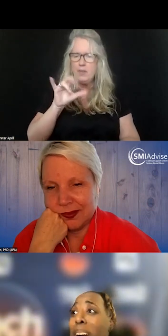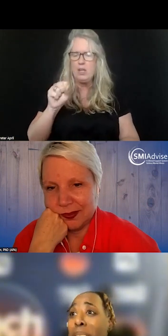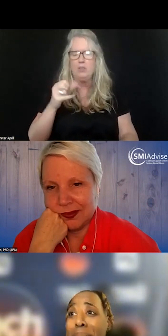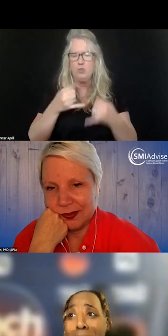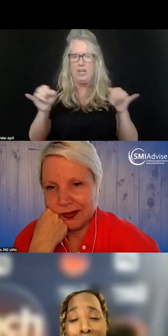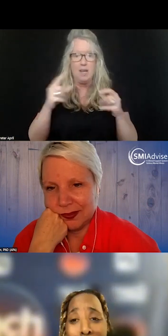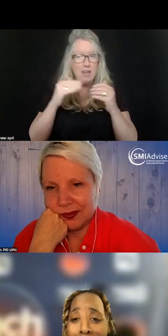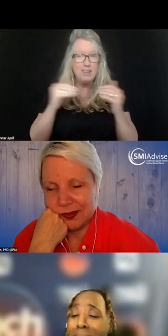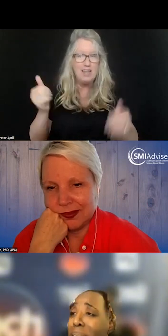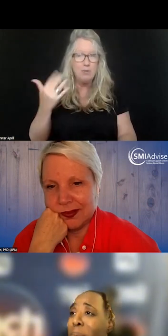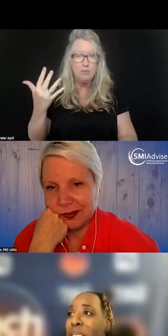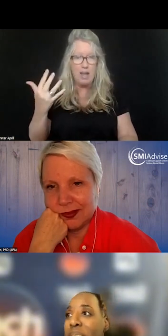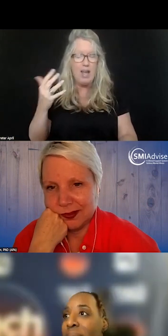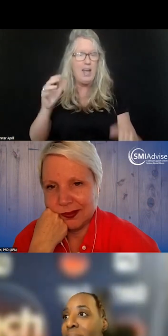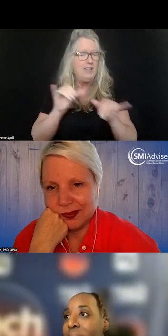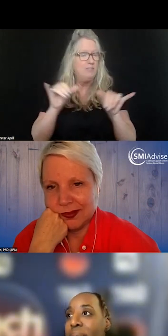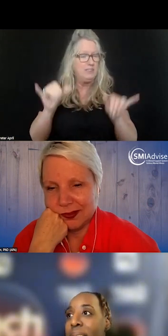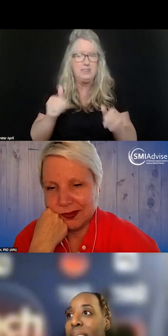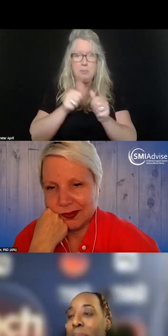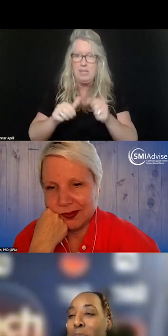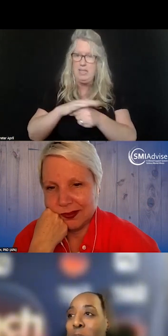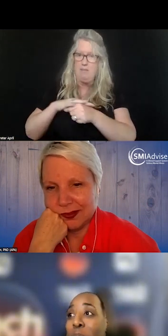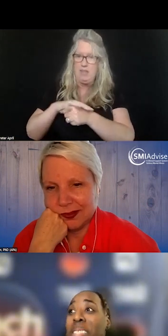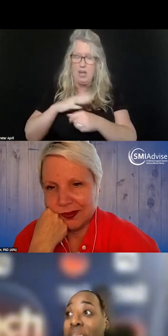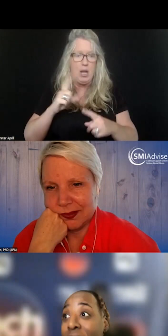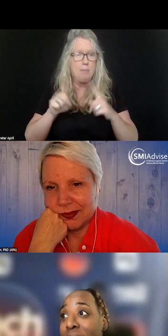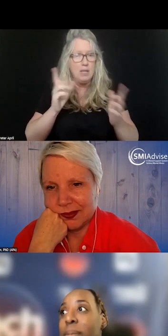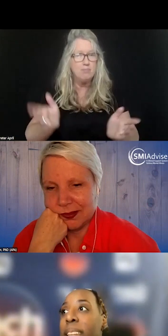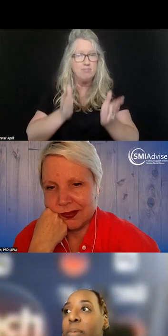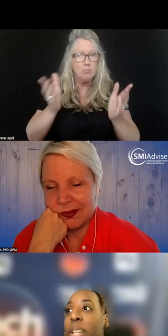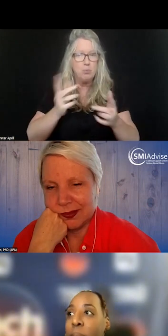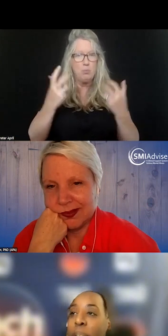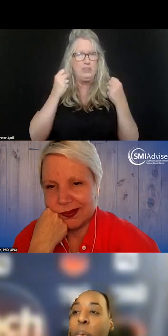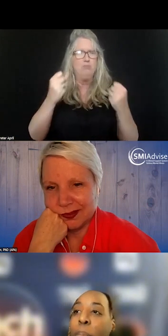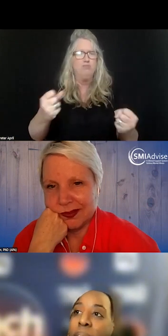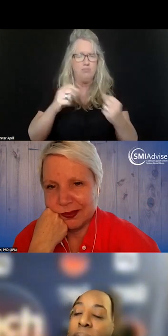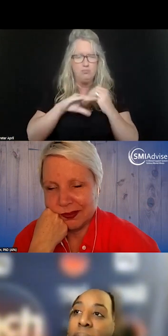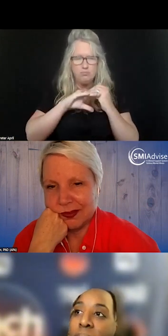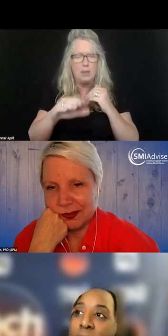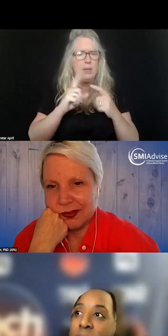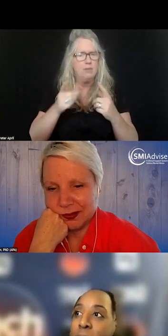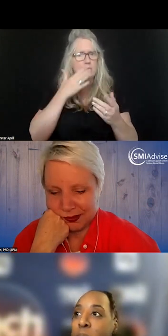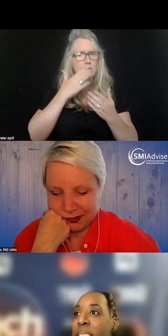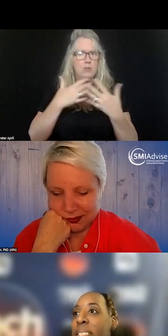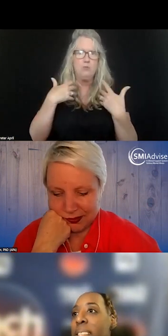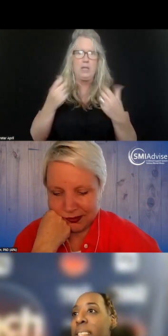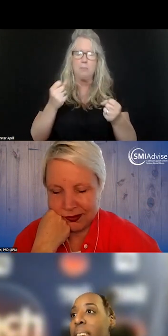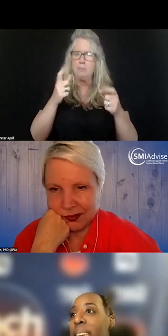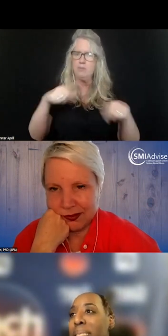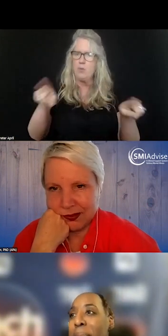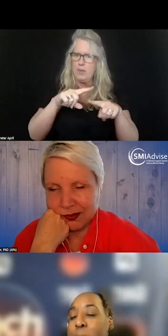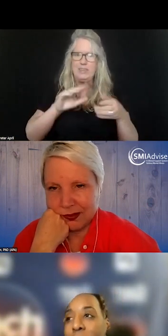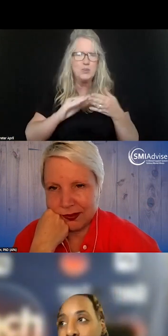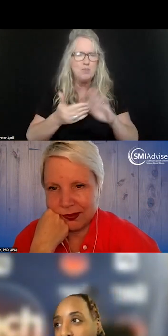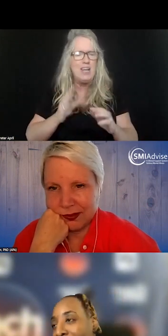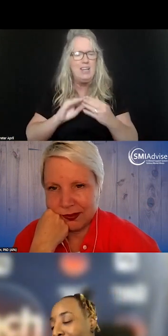a level 5 crisis system in any given region, and promoting resilience, right, and recovery and well-being of these communities, and